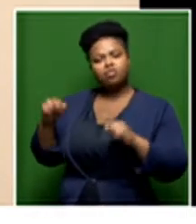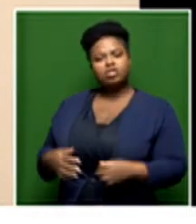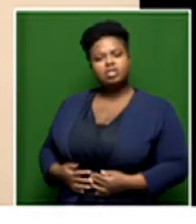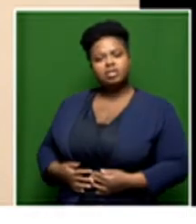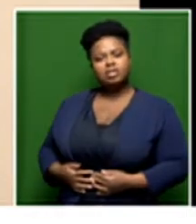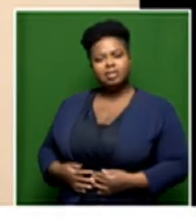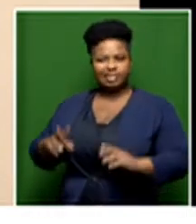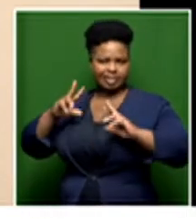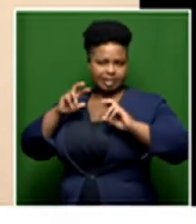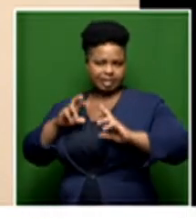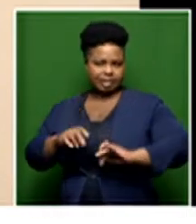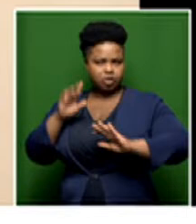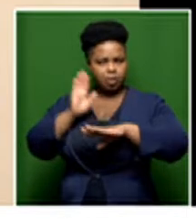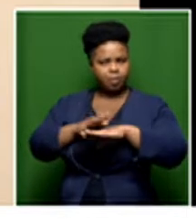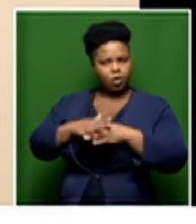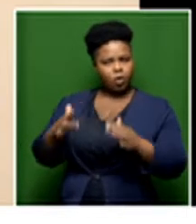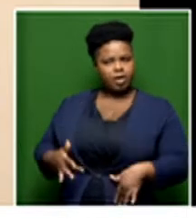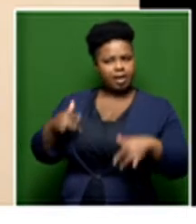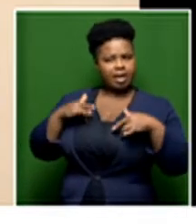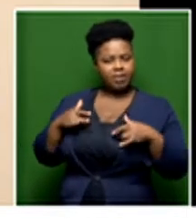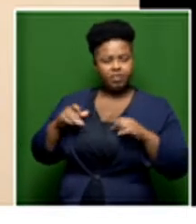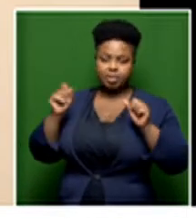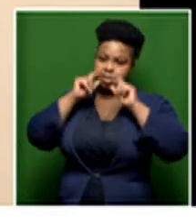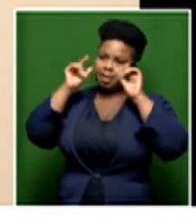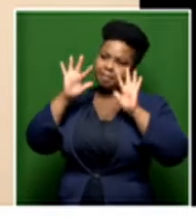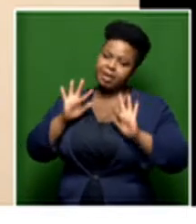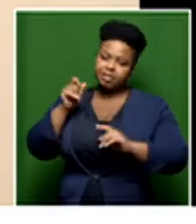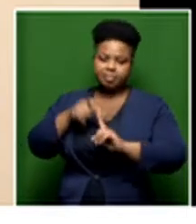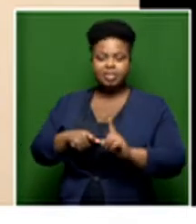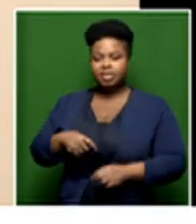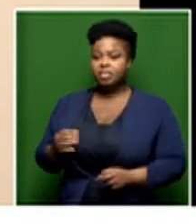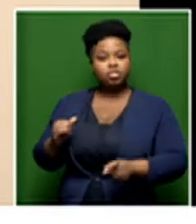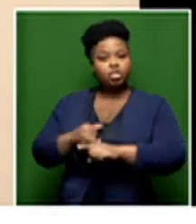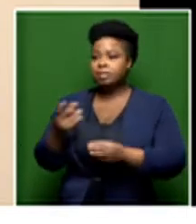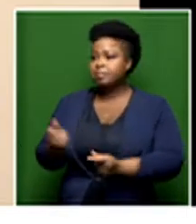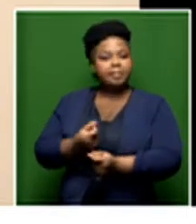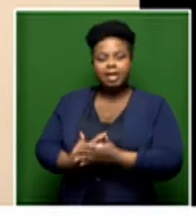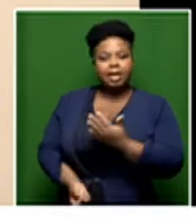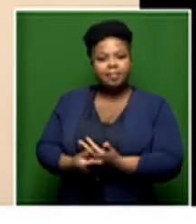to research the life of this amazing person. Just really by chance, because normally